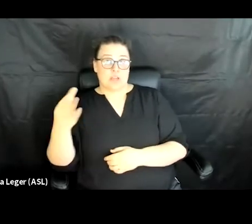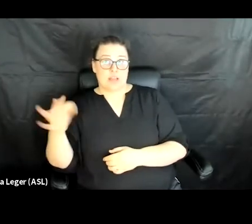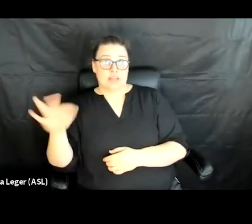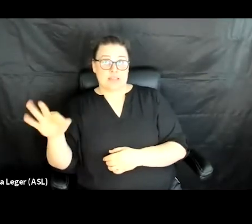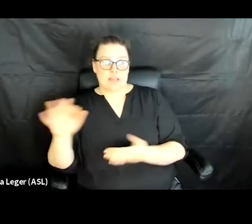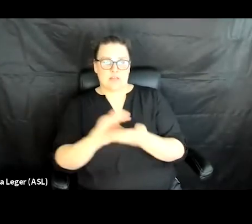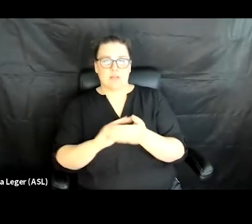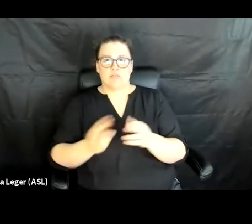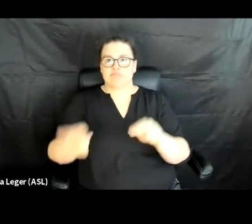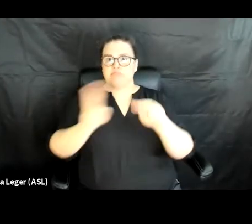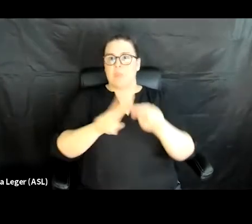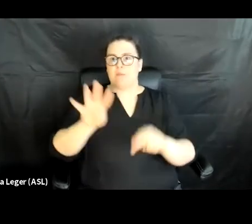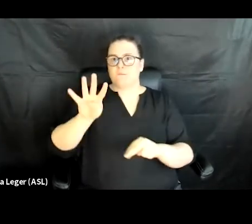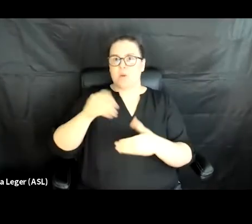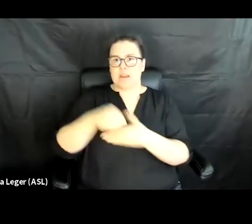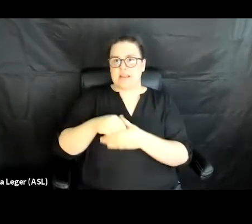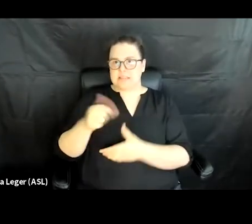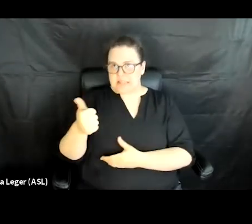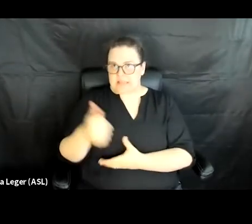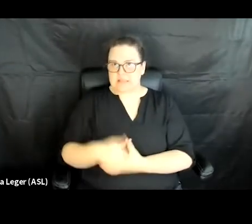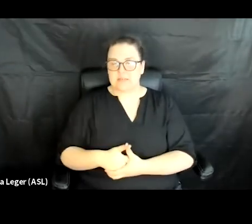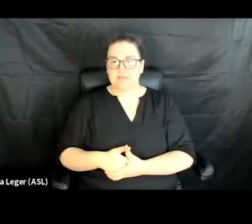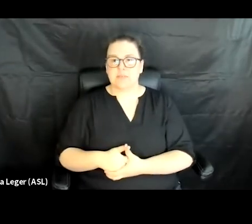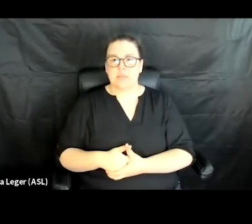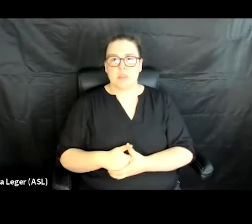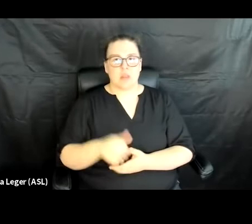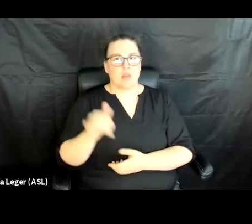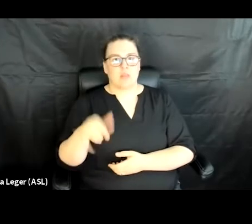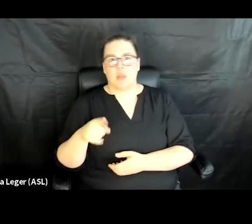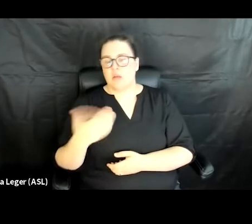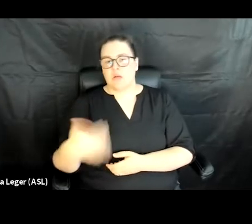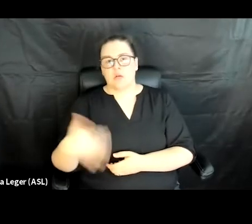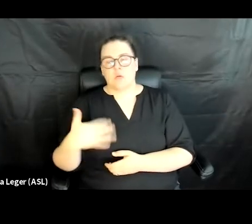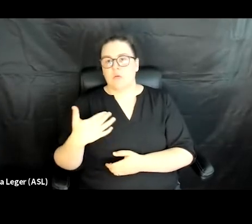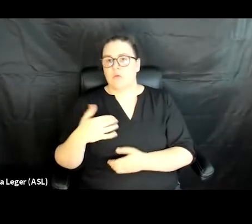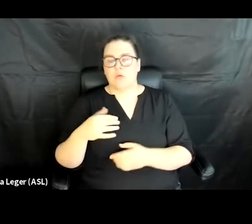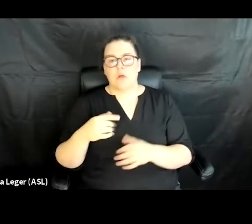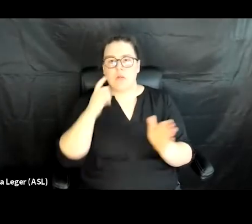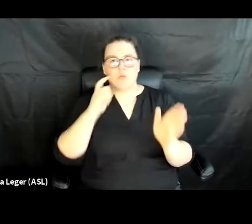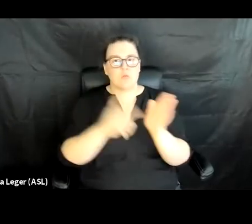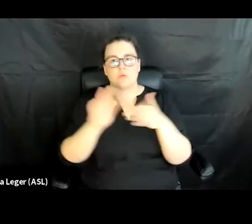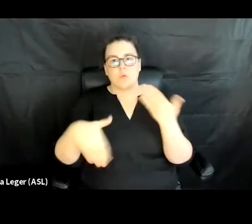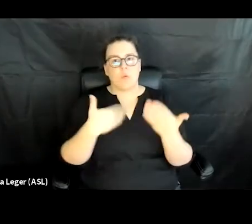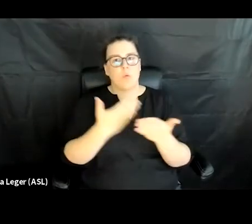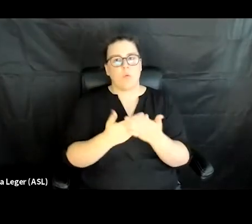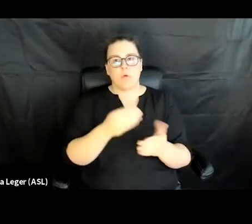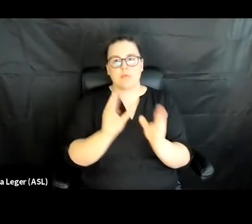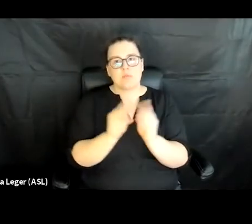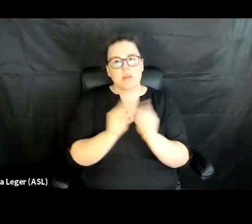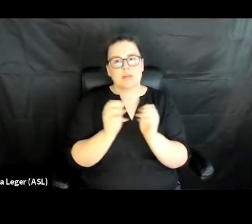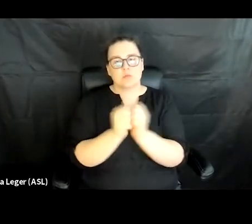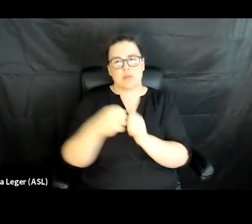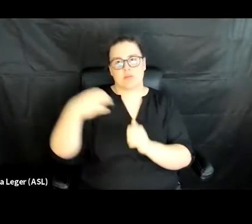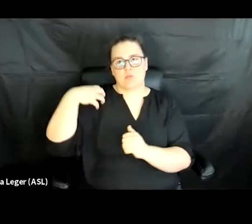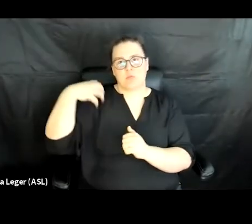10 in 2021. And this is absolutely reflected in all of the meetings I do with employers. I talk to employers as often